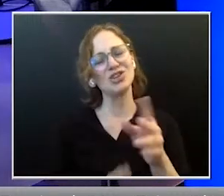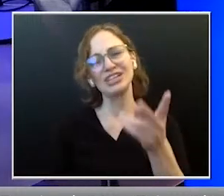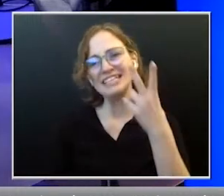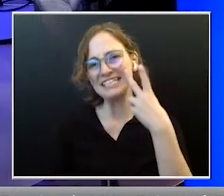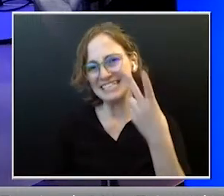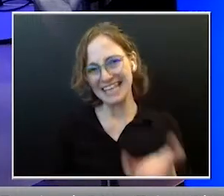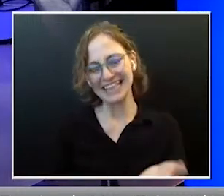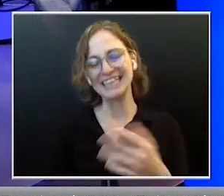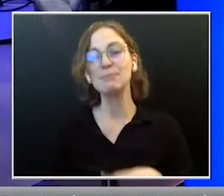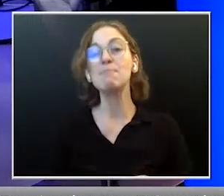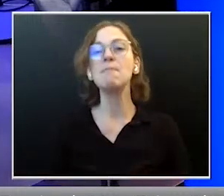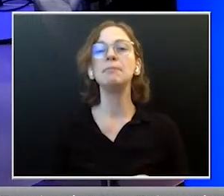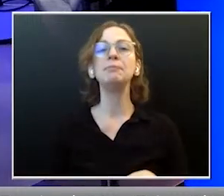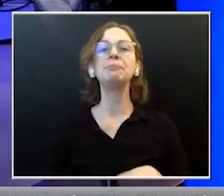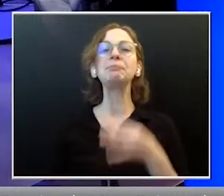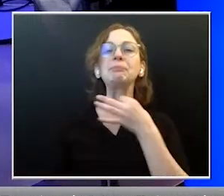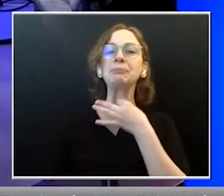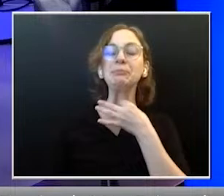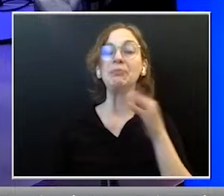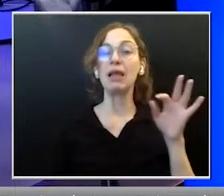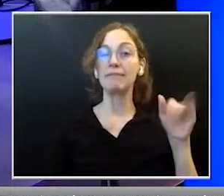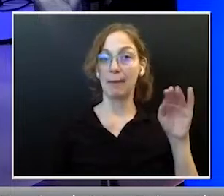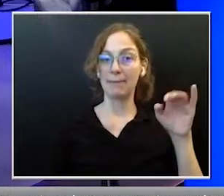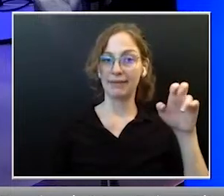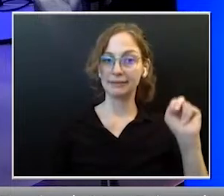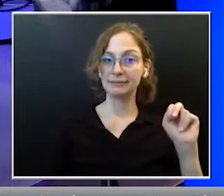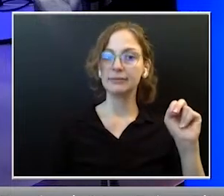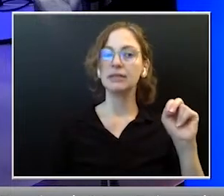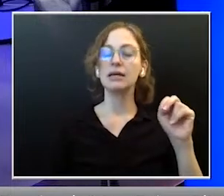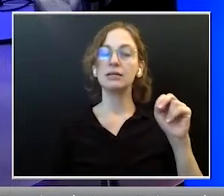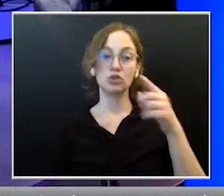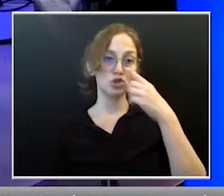Fabian about cancer prevention, because you founded the